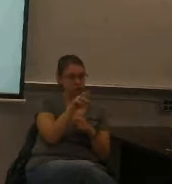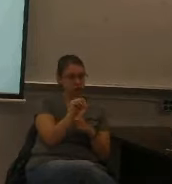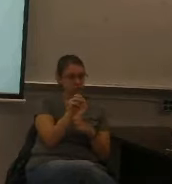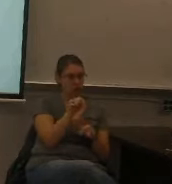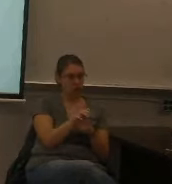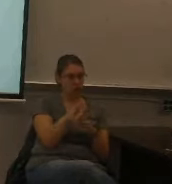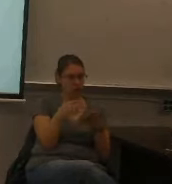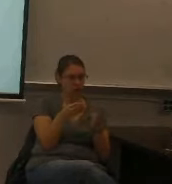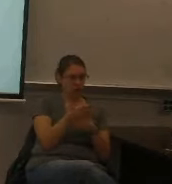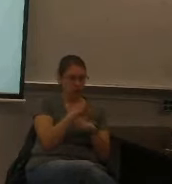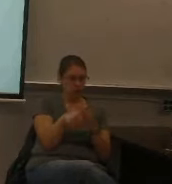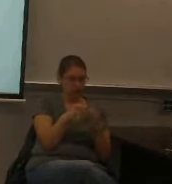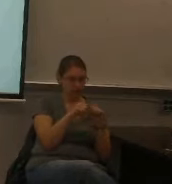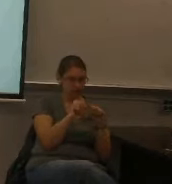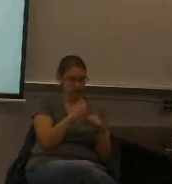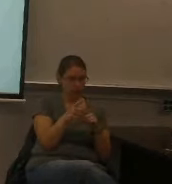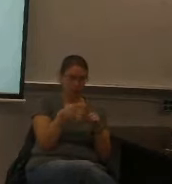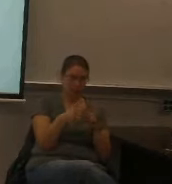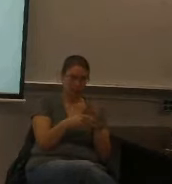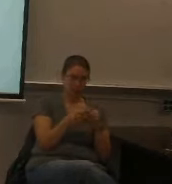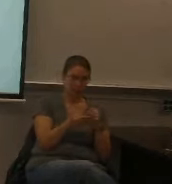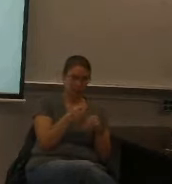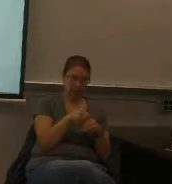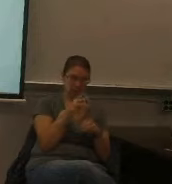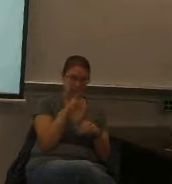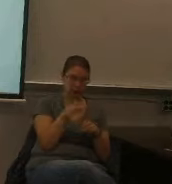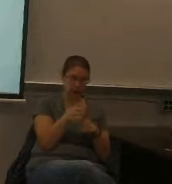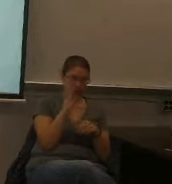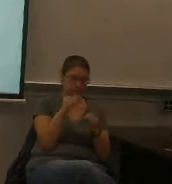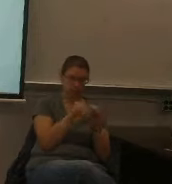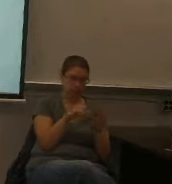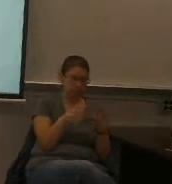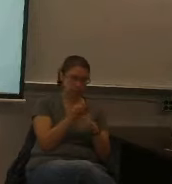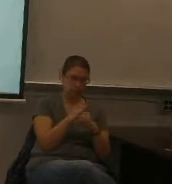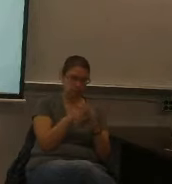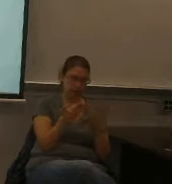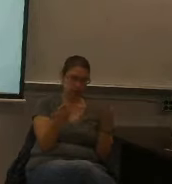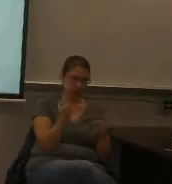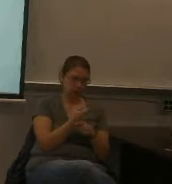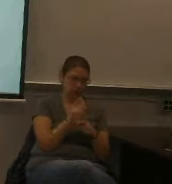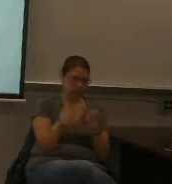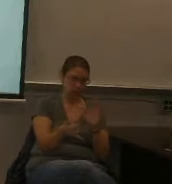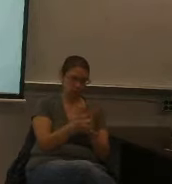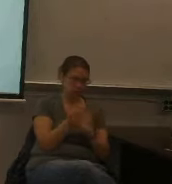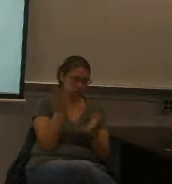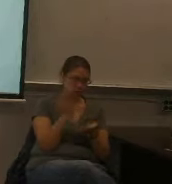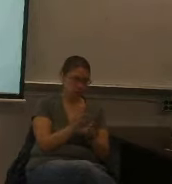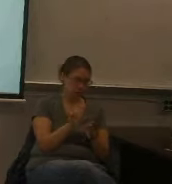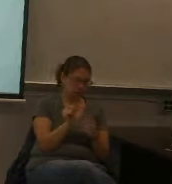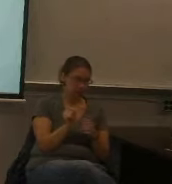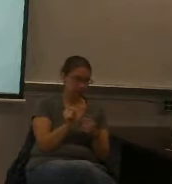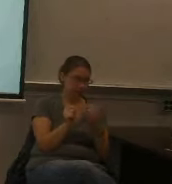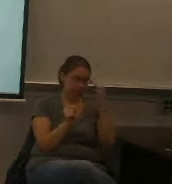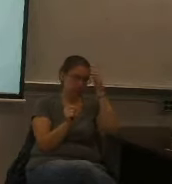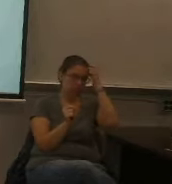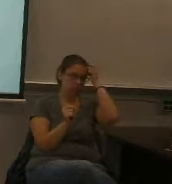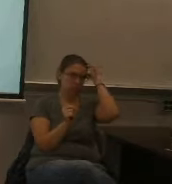through the whole system, because once you get something into a watershed, it's going to spread through the whole thing, right? It's almost impossible to stop that.